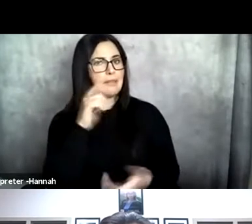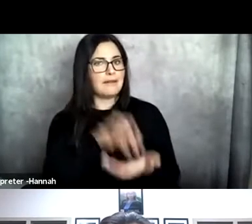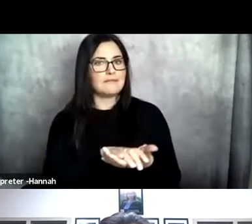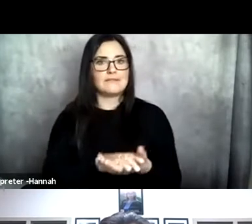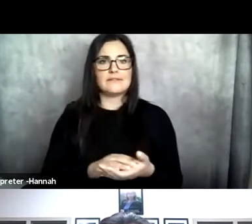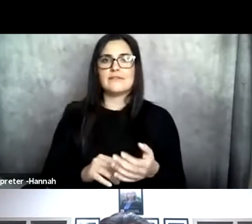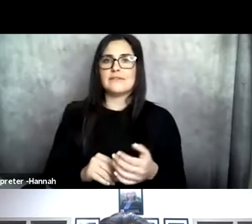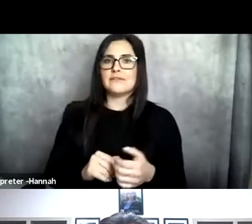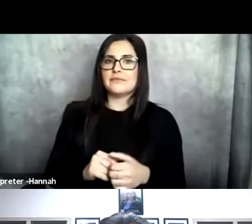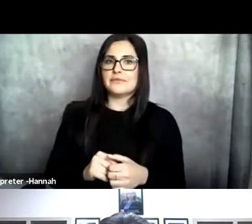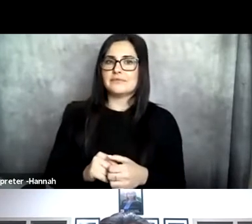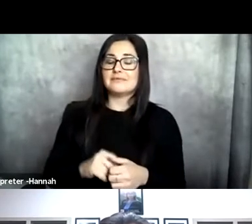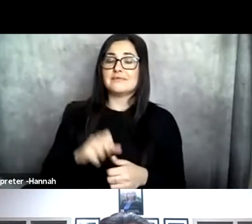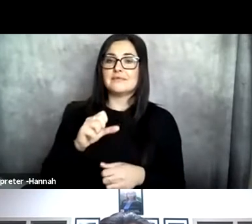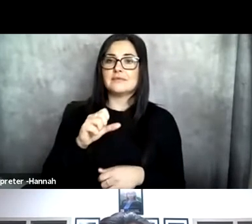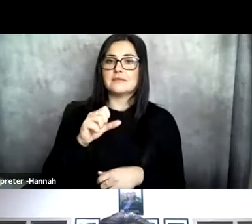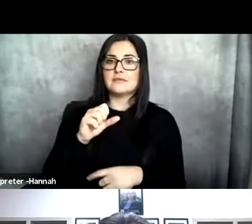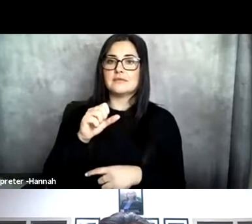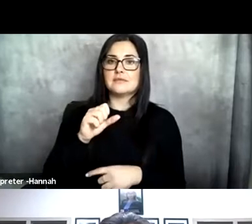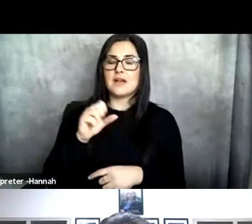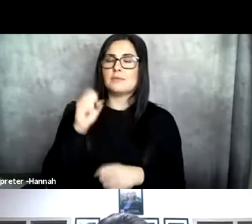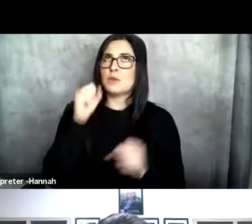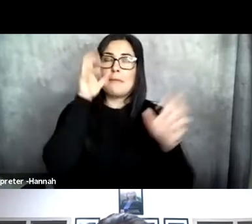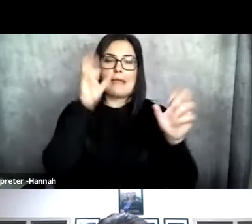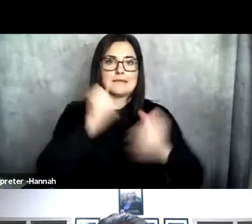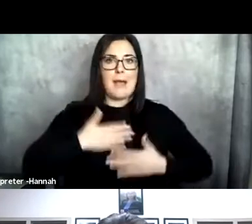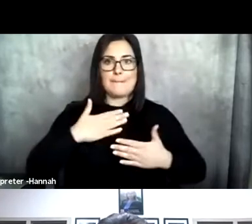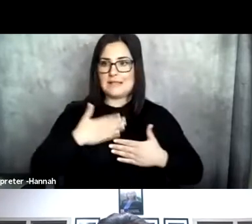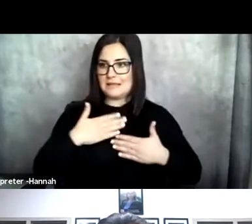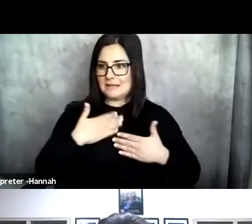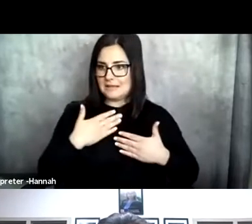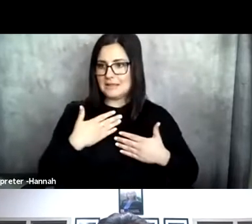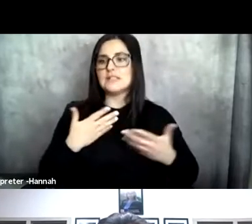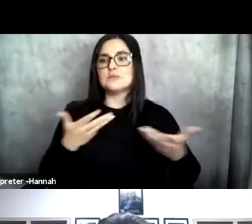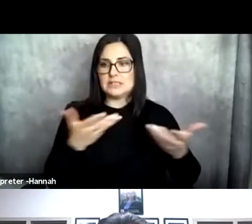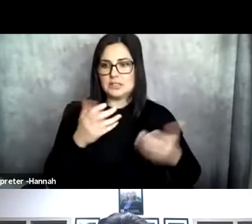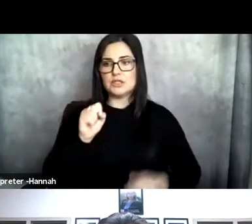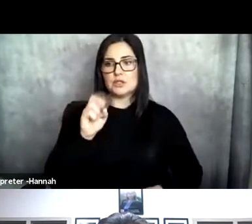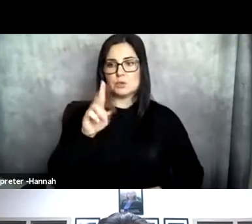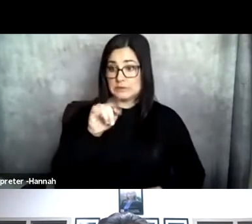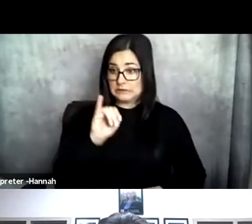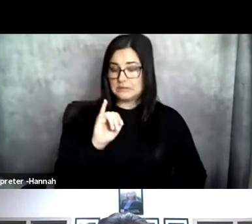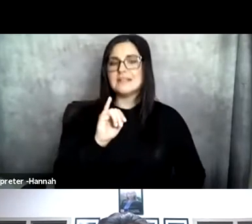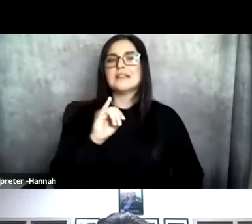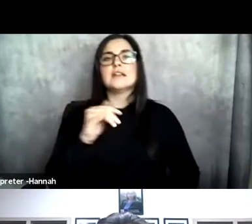I'm so amazed and so happy to be here. Alex, you have done more